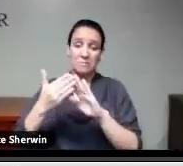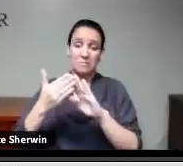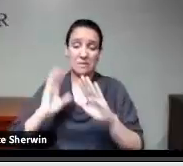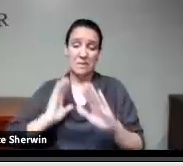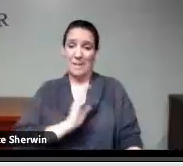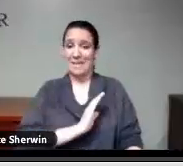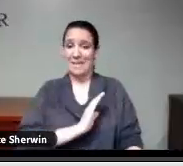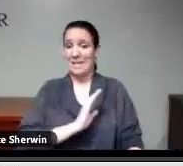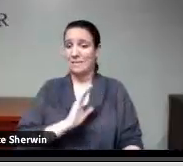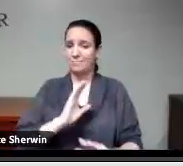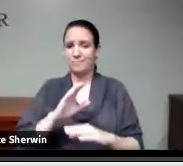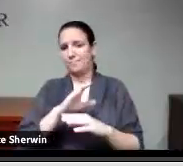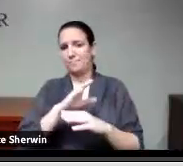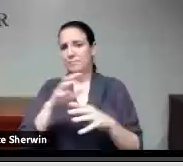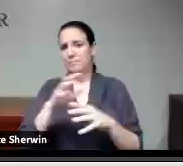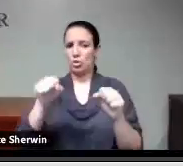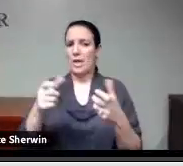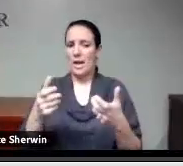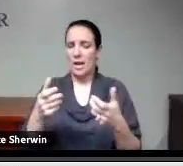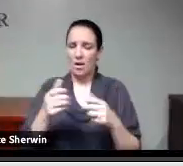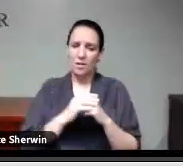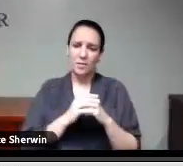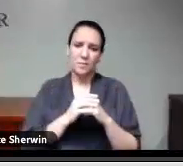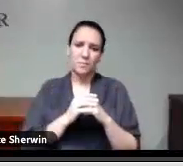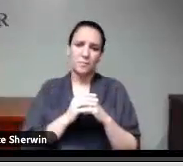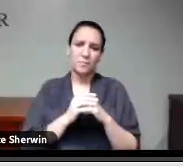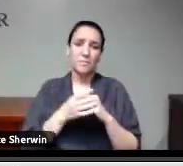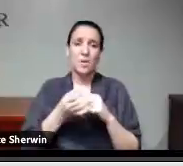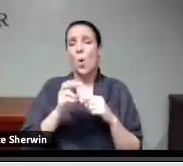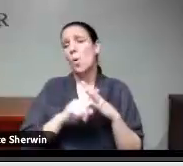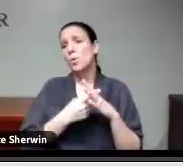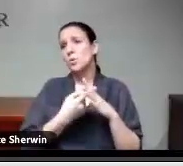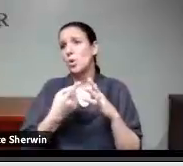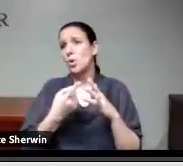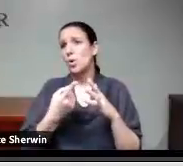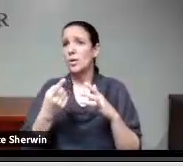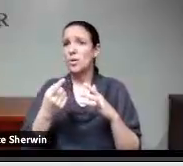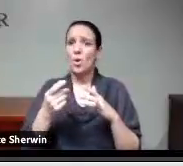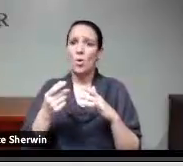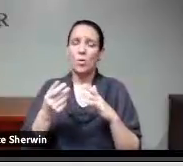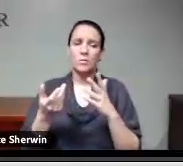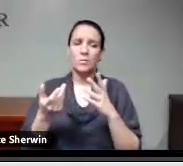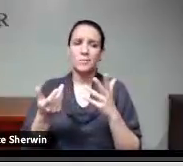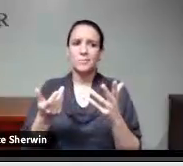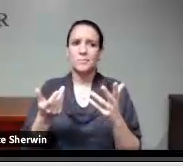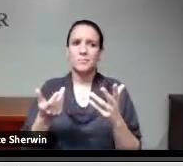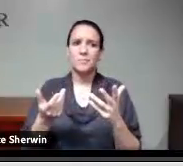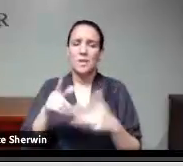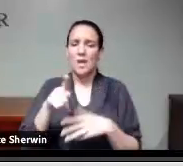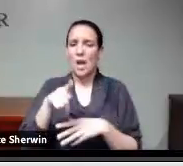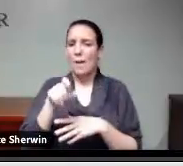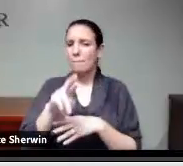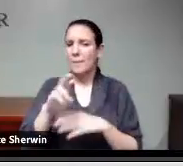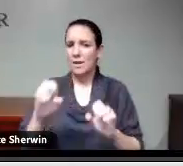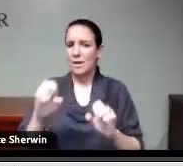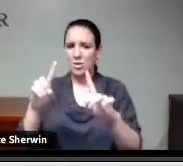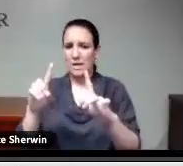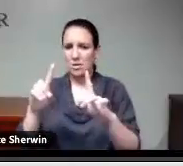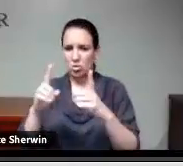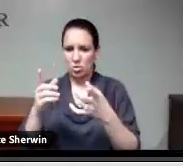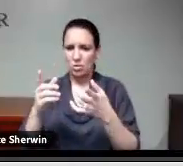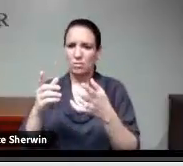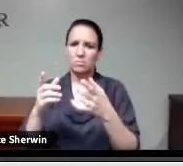committee, or we'll start a peer information counseling program. And we do these in an effort to bring